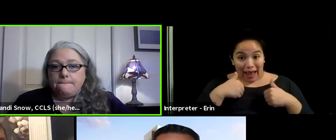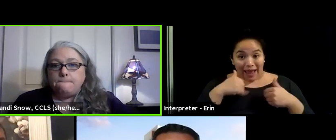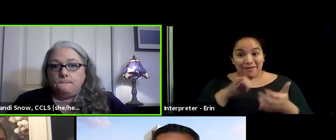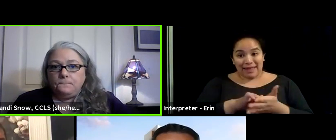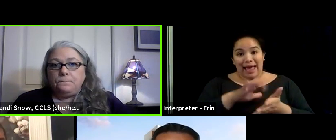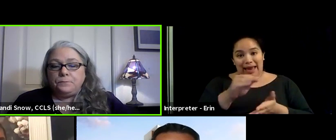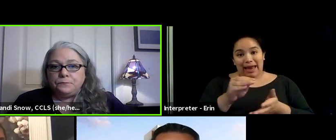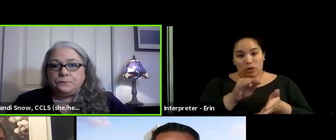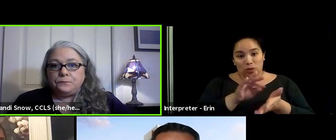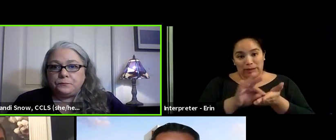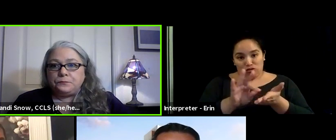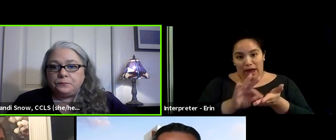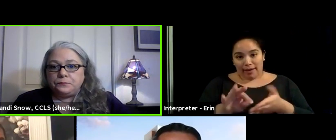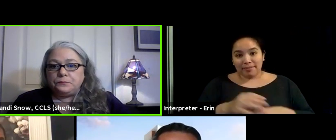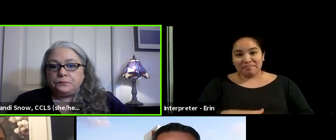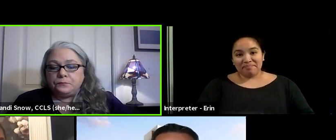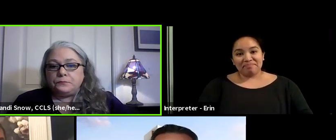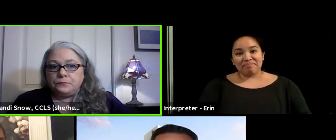of it.